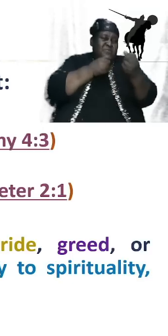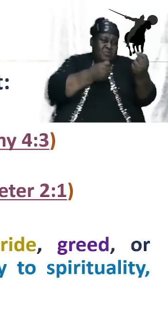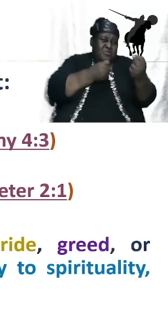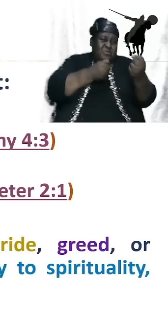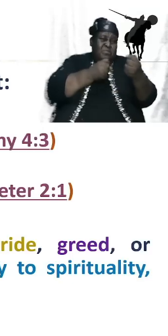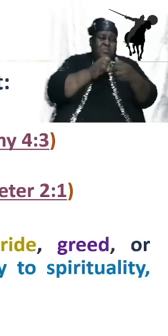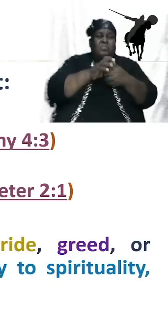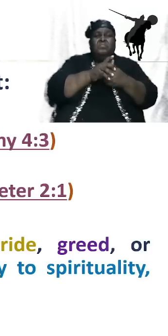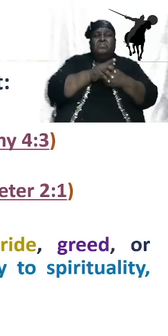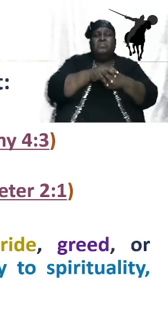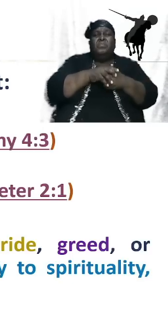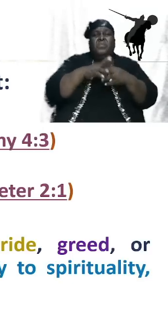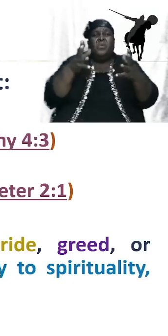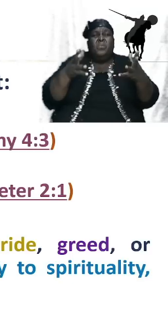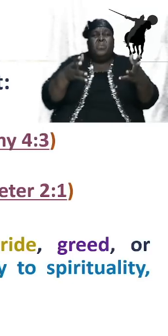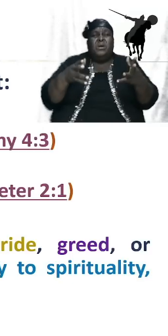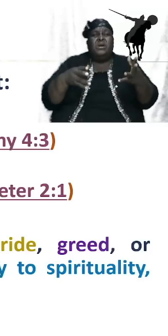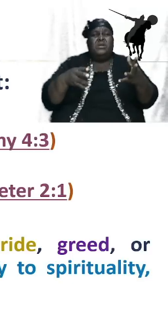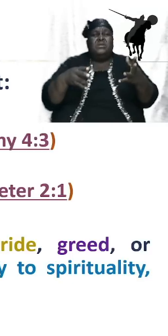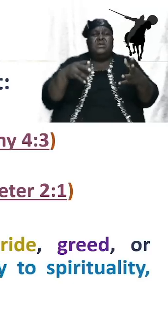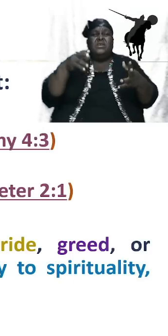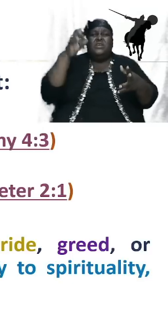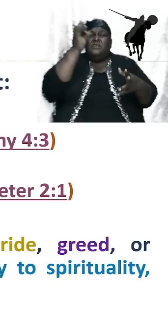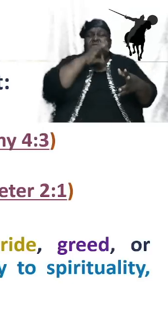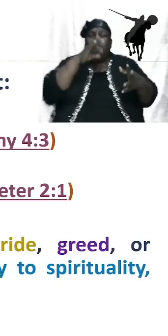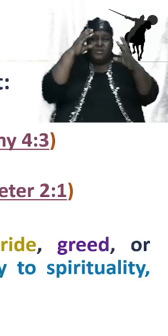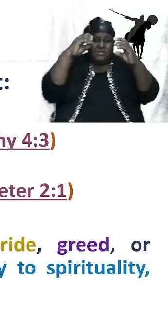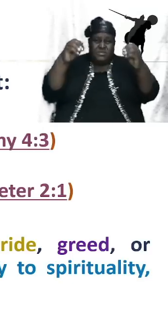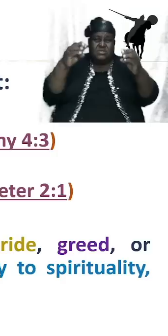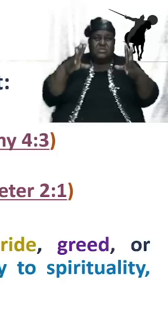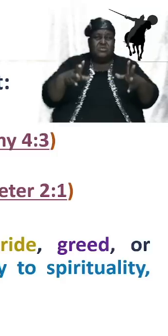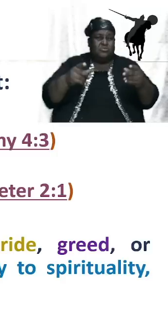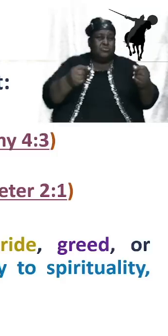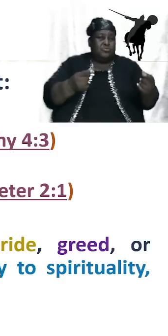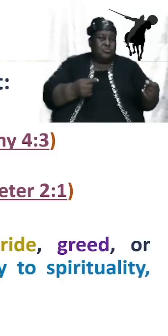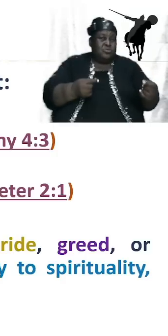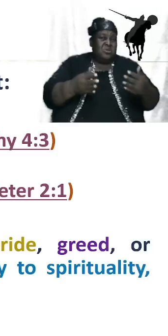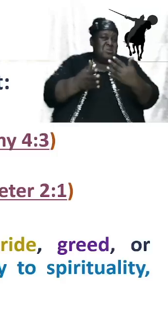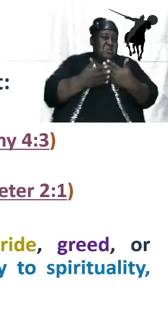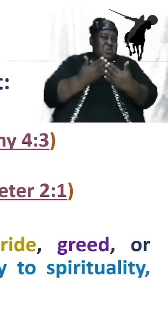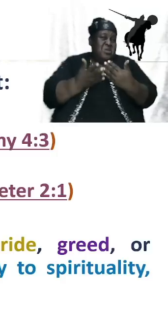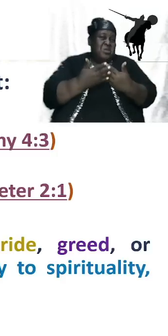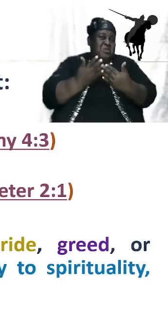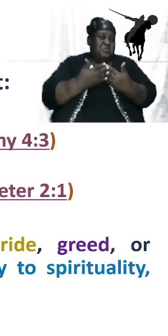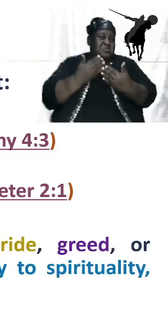appeals. It's what false teaching does is often an easy